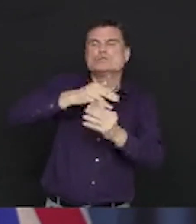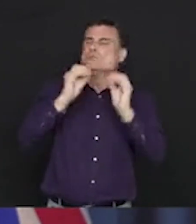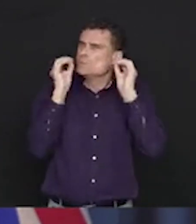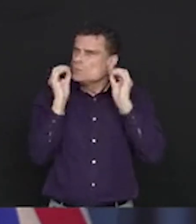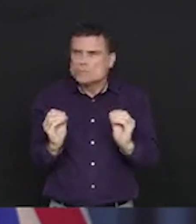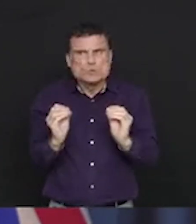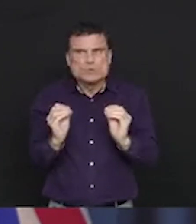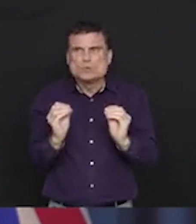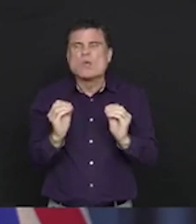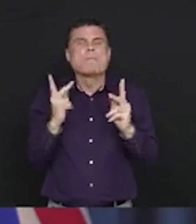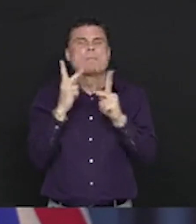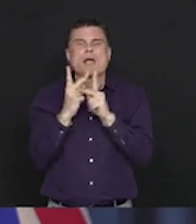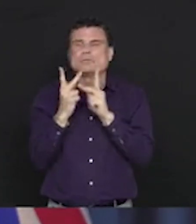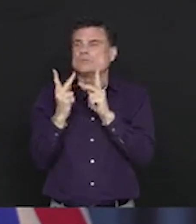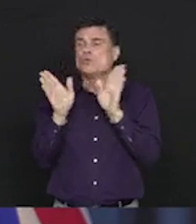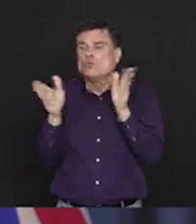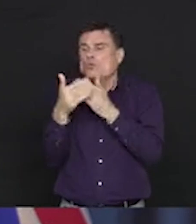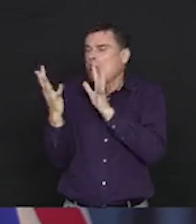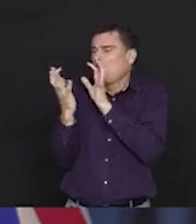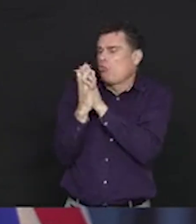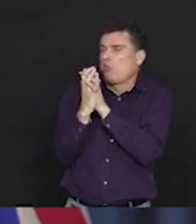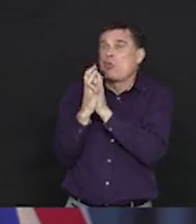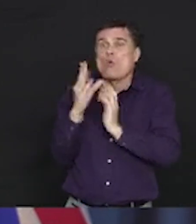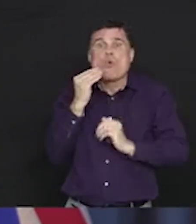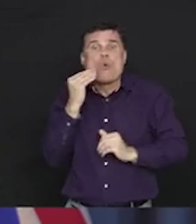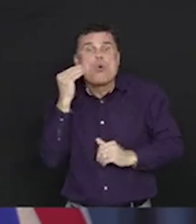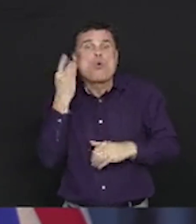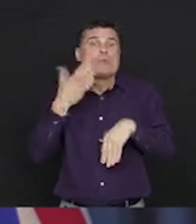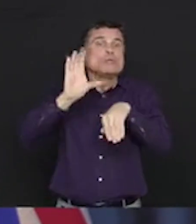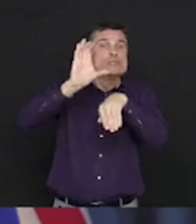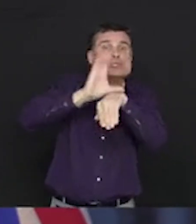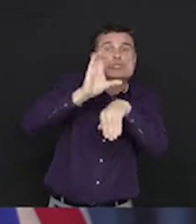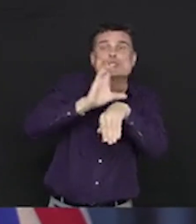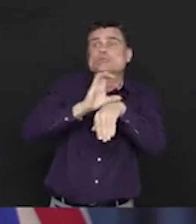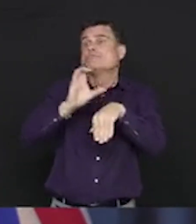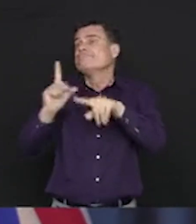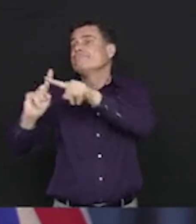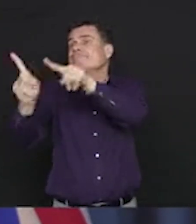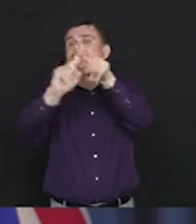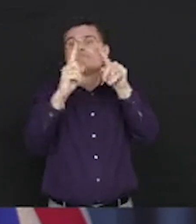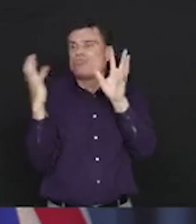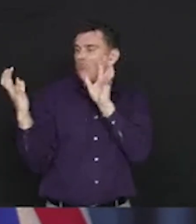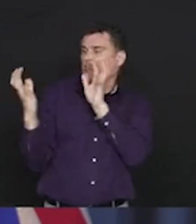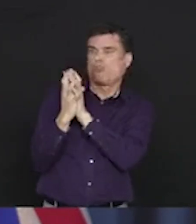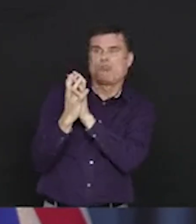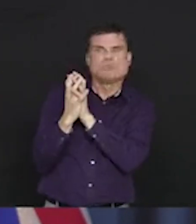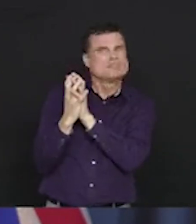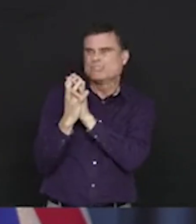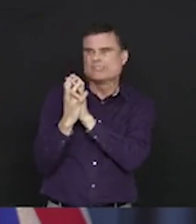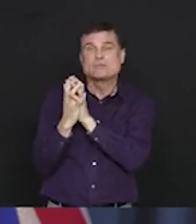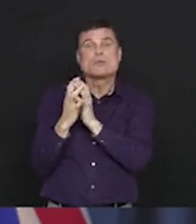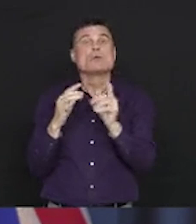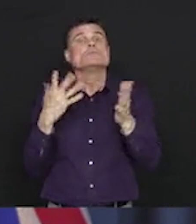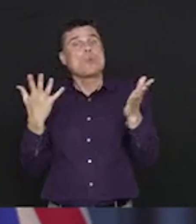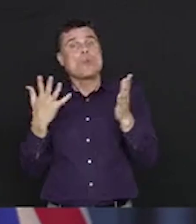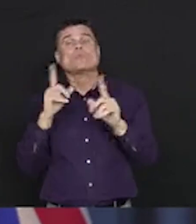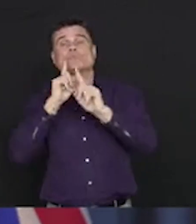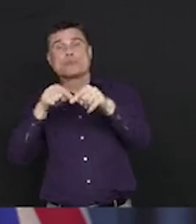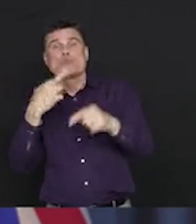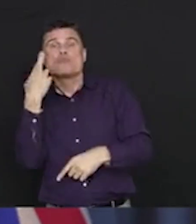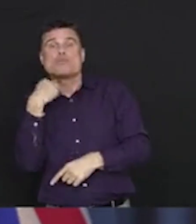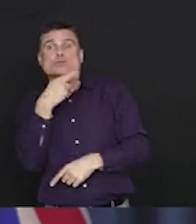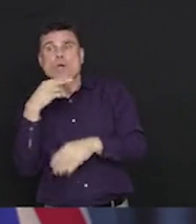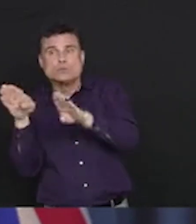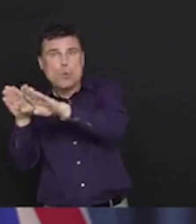in other public settings, about closing restaurants, this is because we all need to put space between